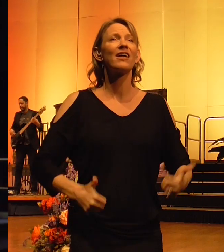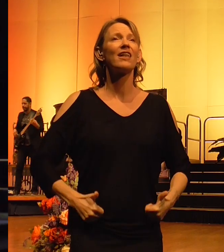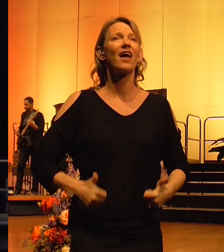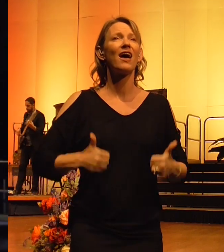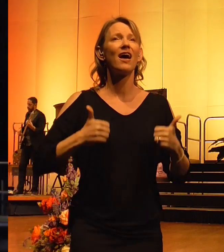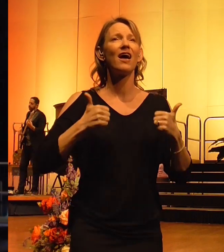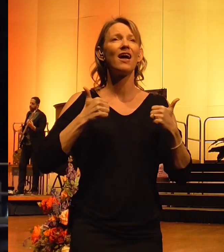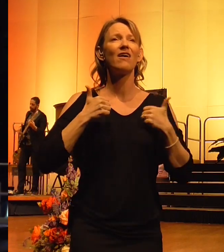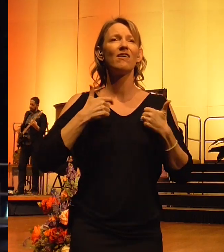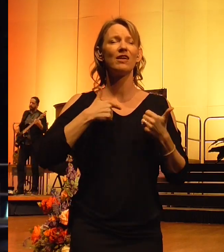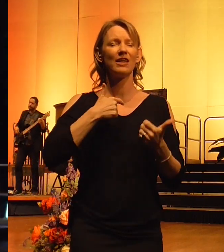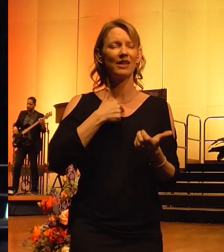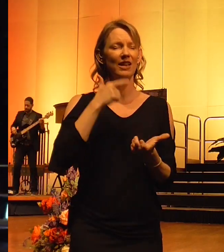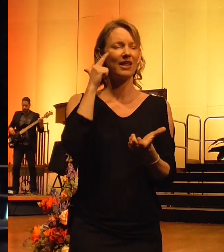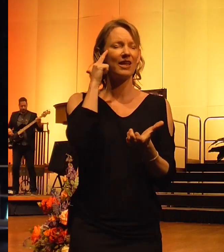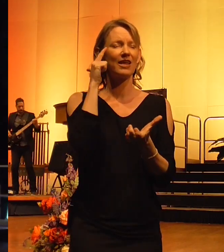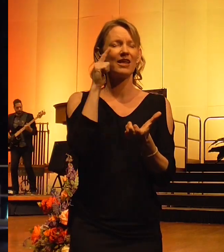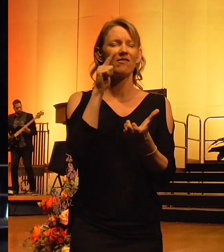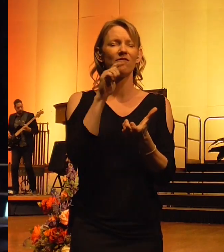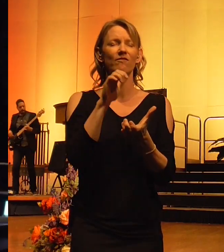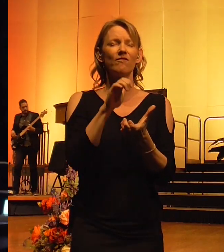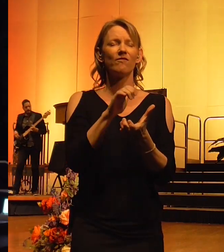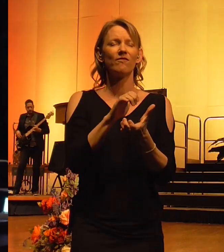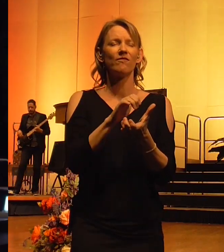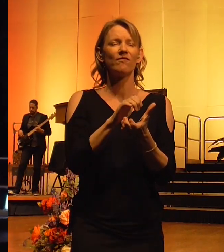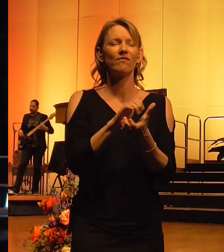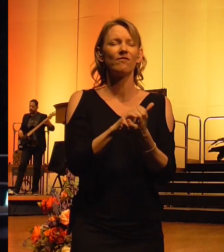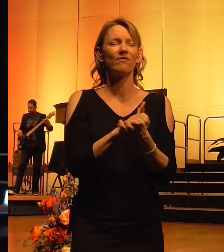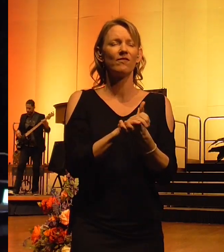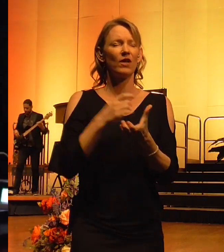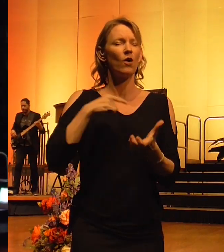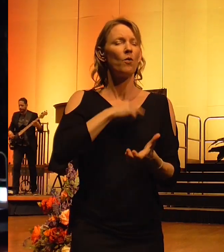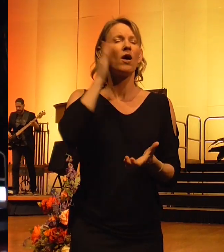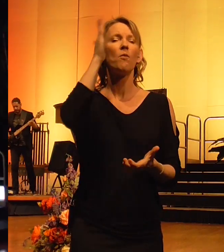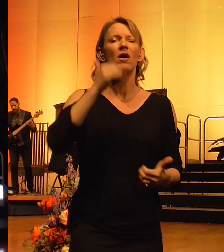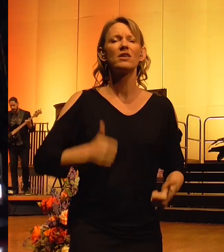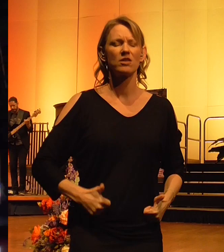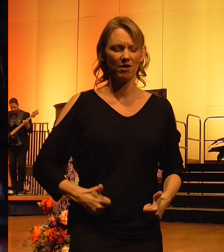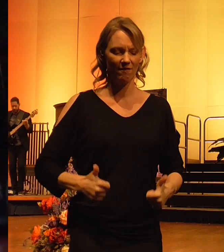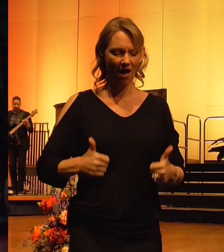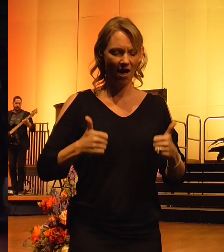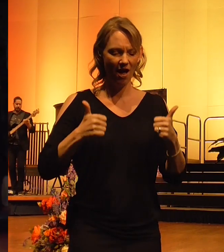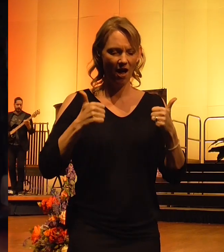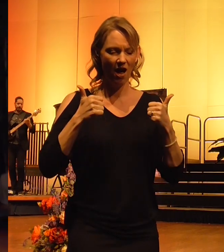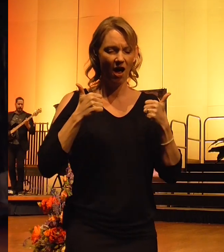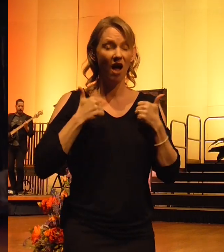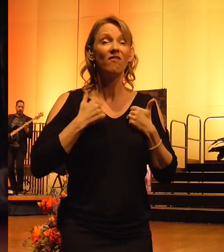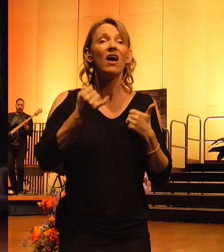Survive.